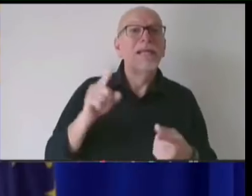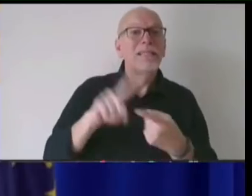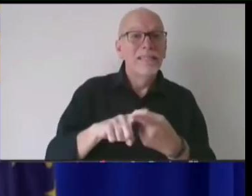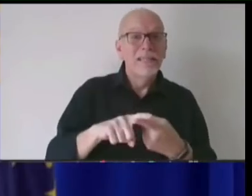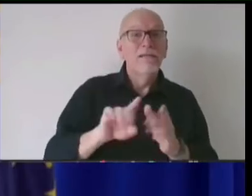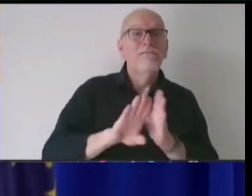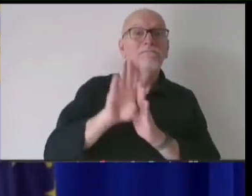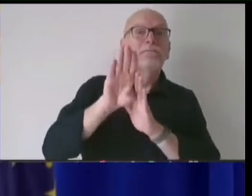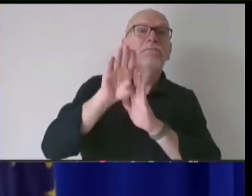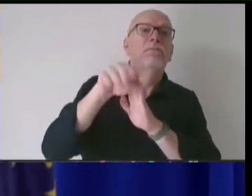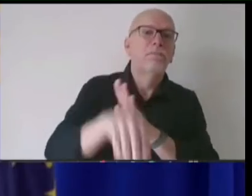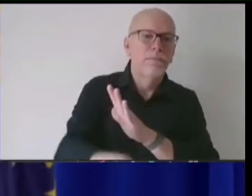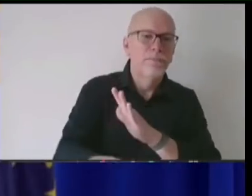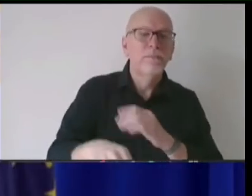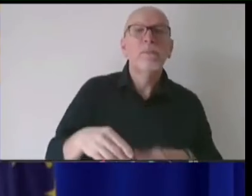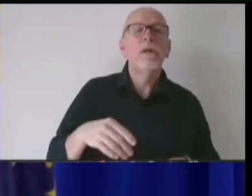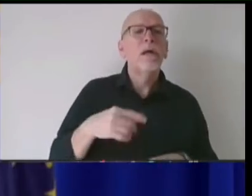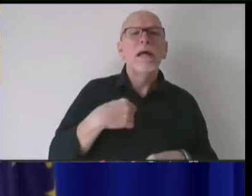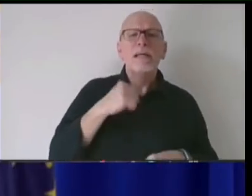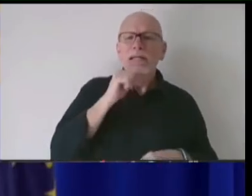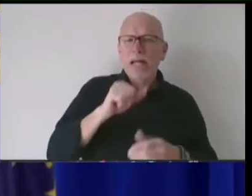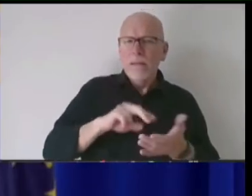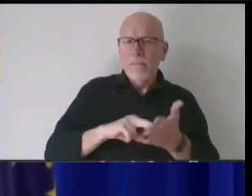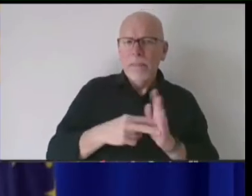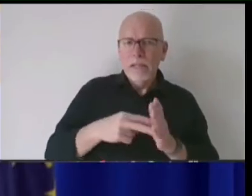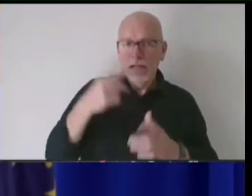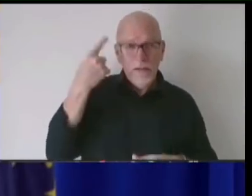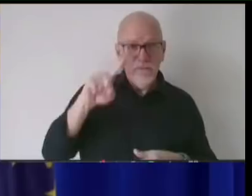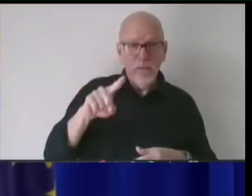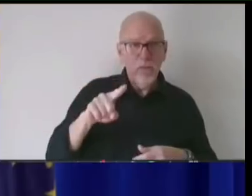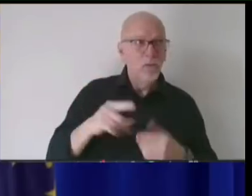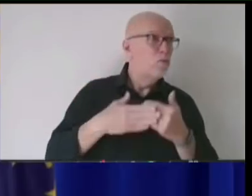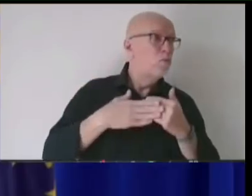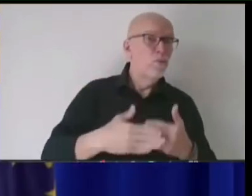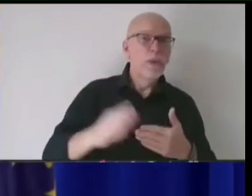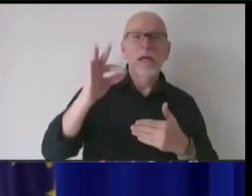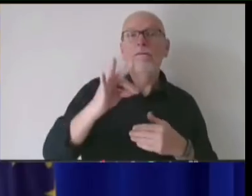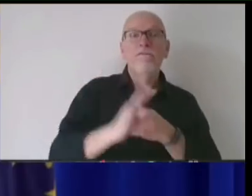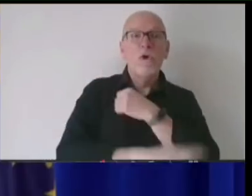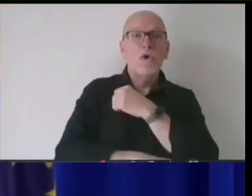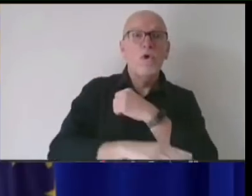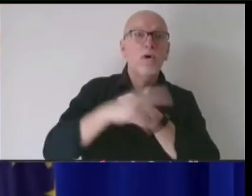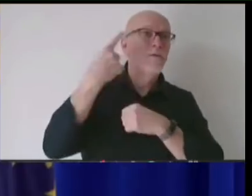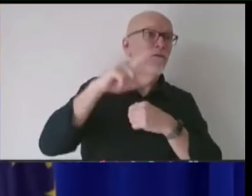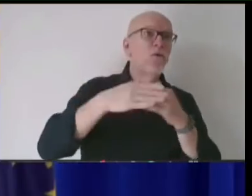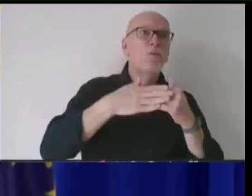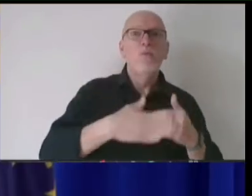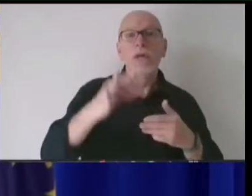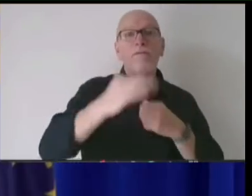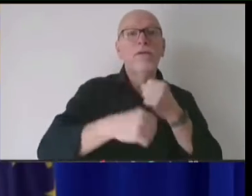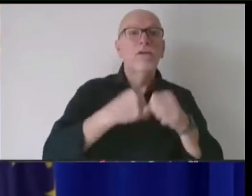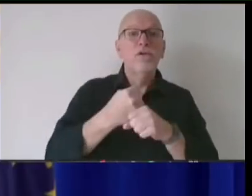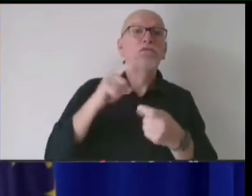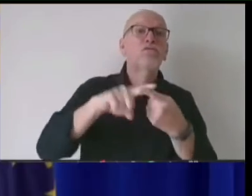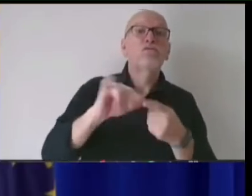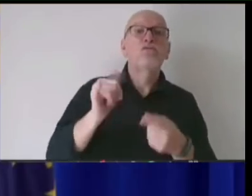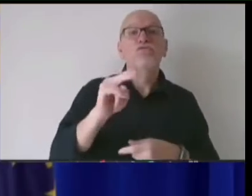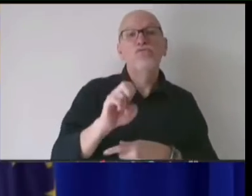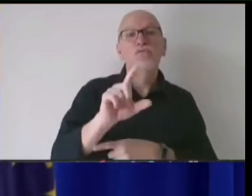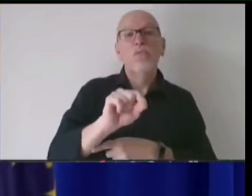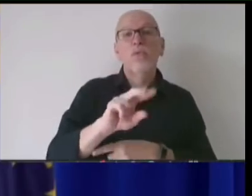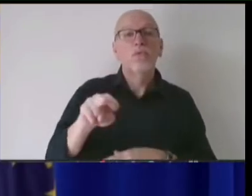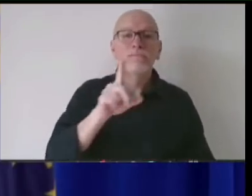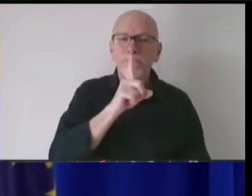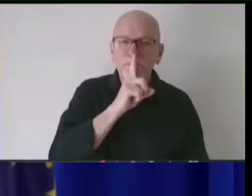surge. I'm not talking about necessarily for the entire rest of the fall or even until June of 2022. But for right